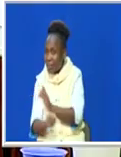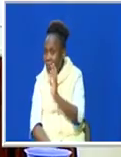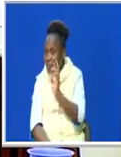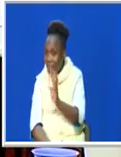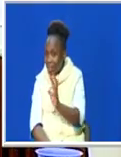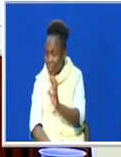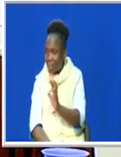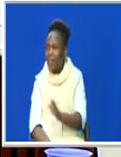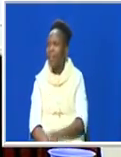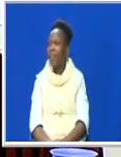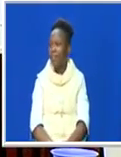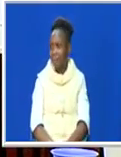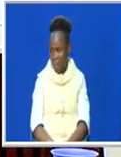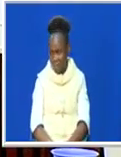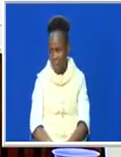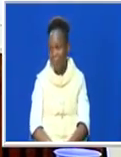Now,